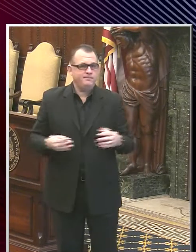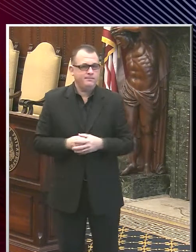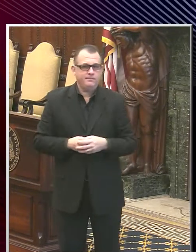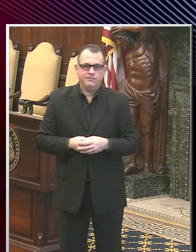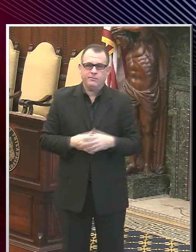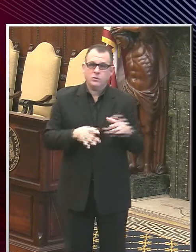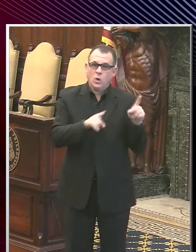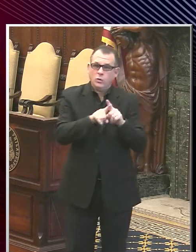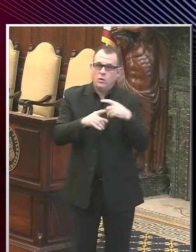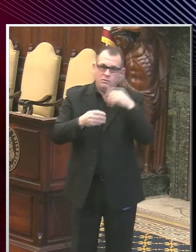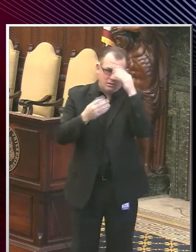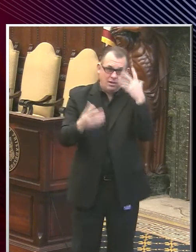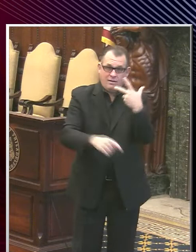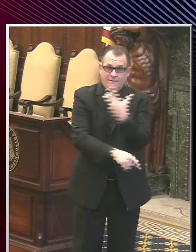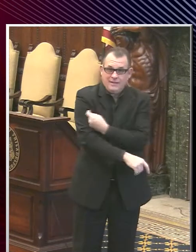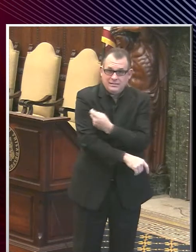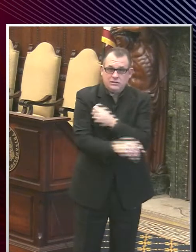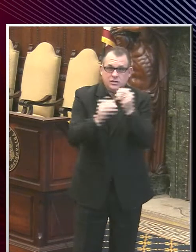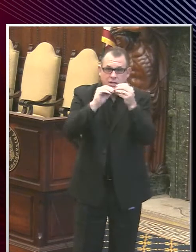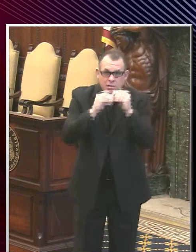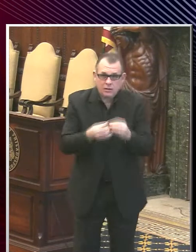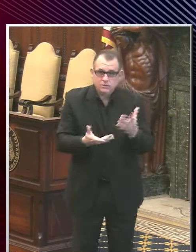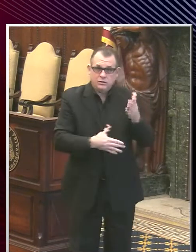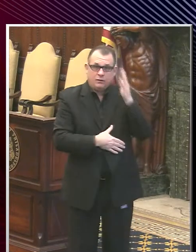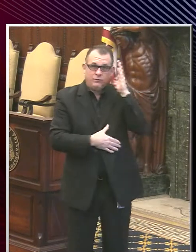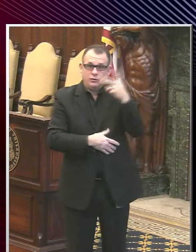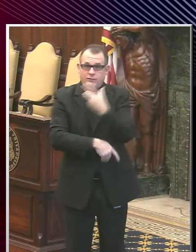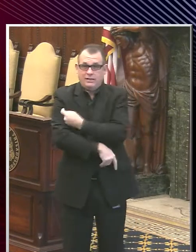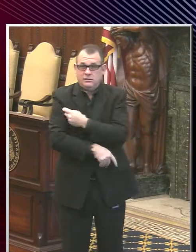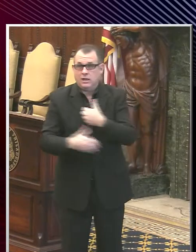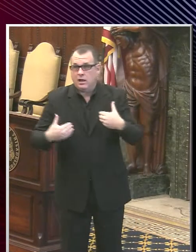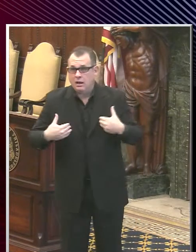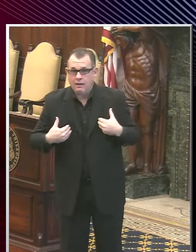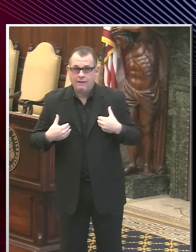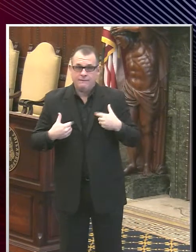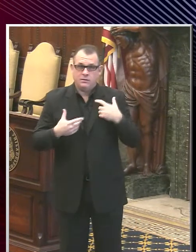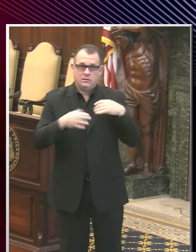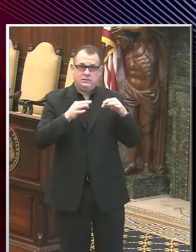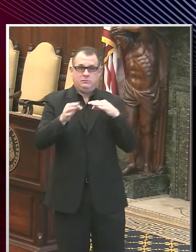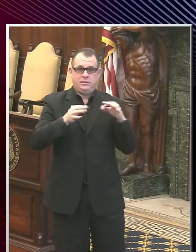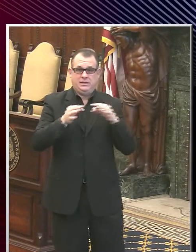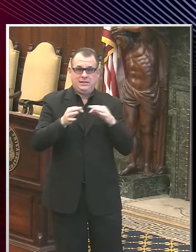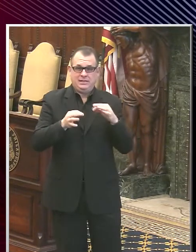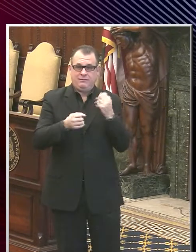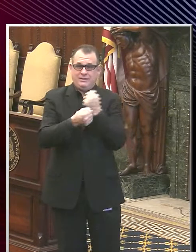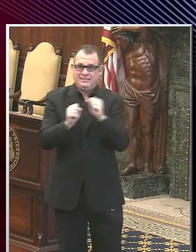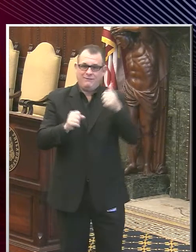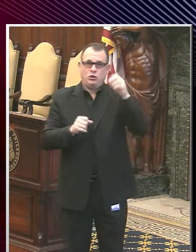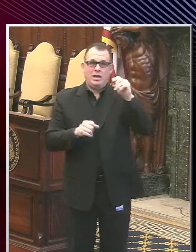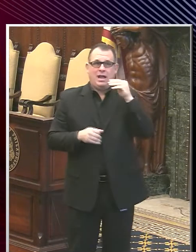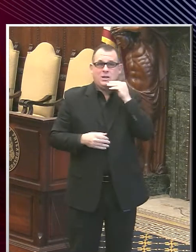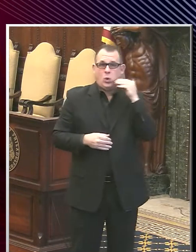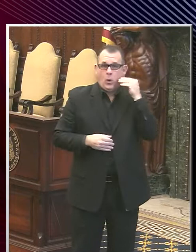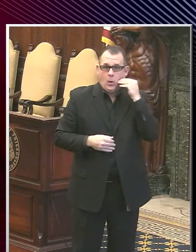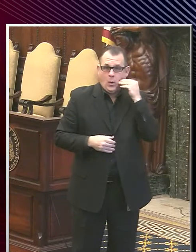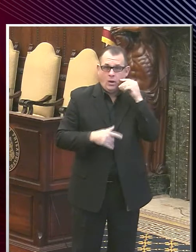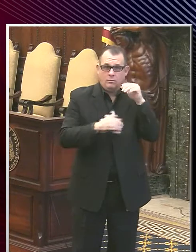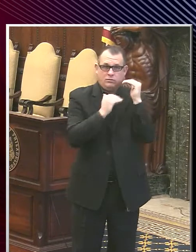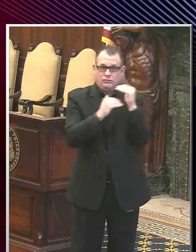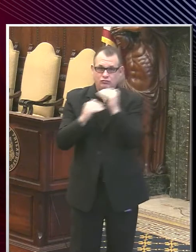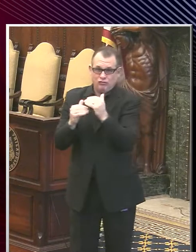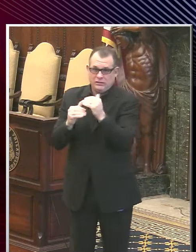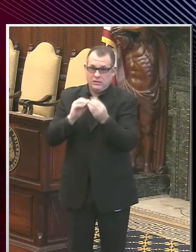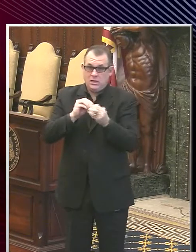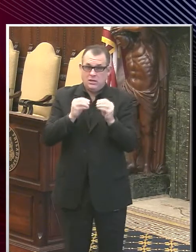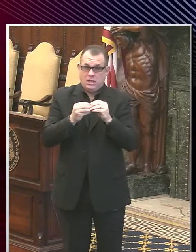well as updating you on our vaccination work and our plans for future vaccination, and then updates on our safer at home restrictions. First, though,